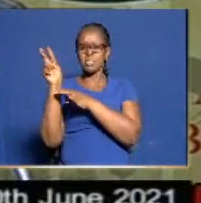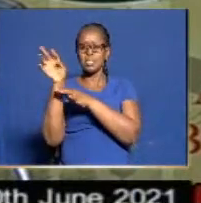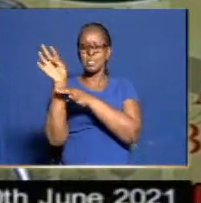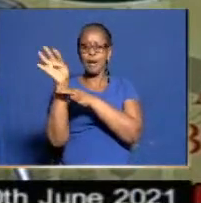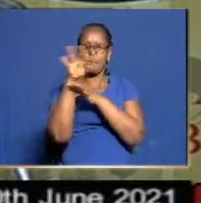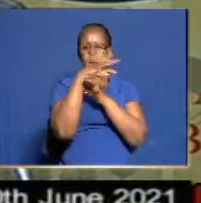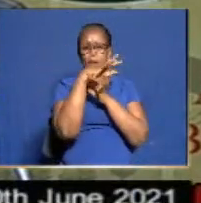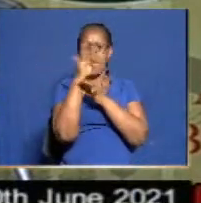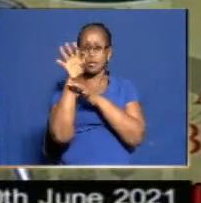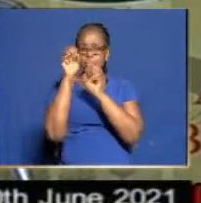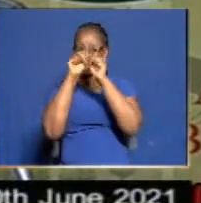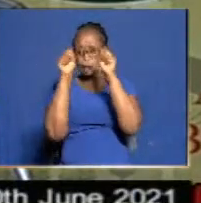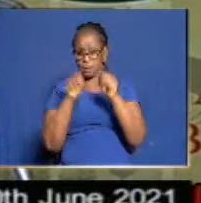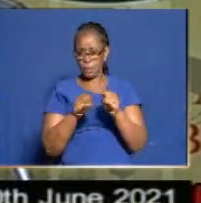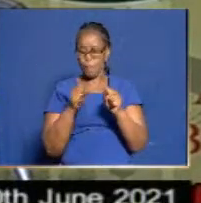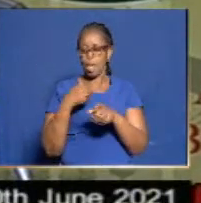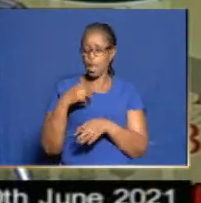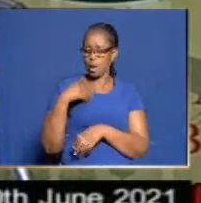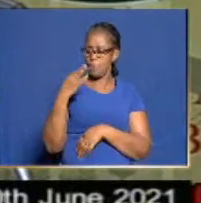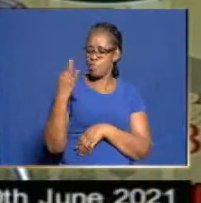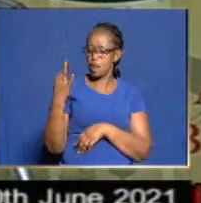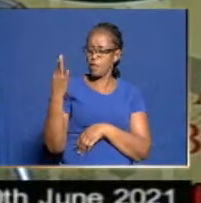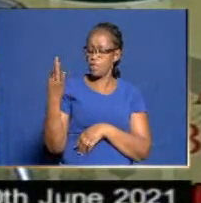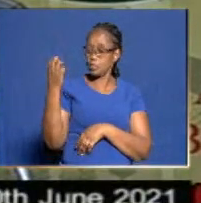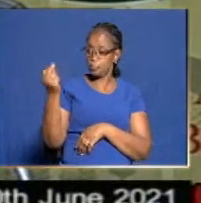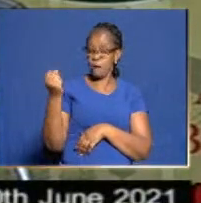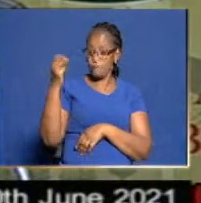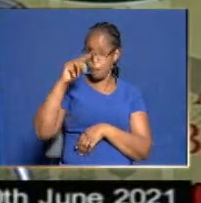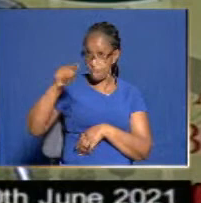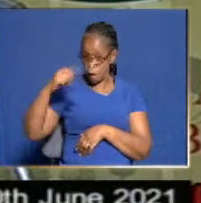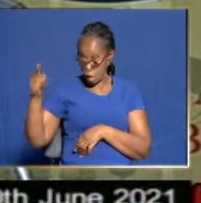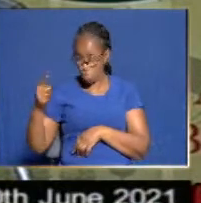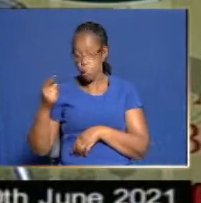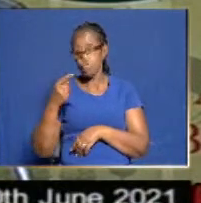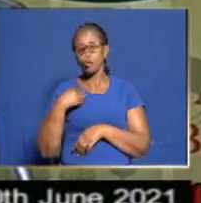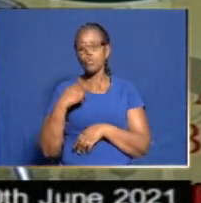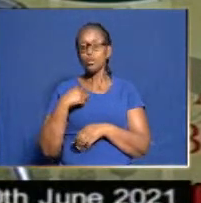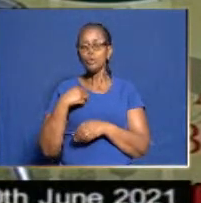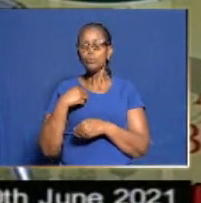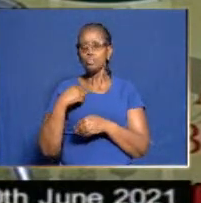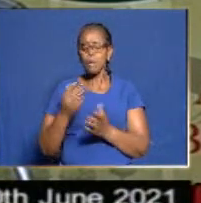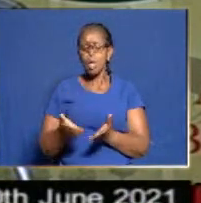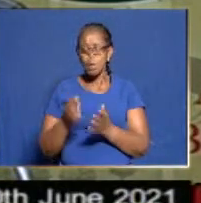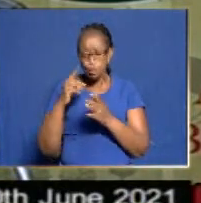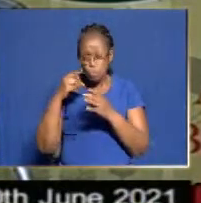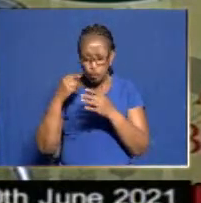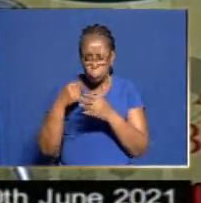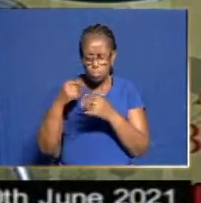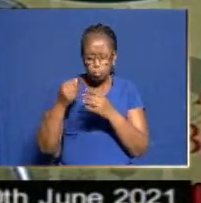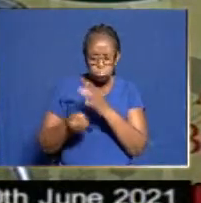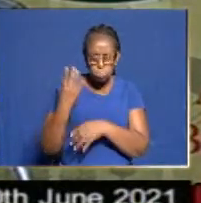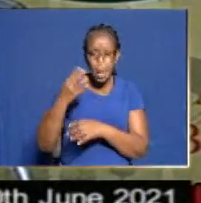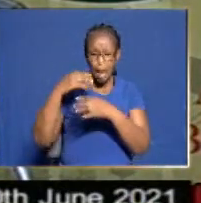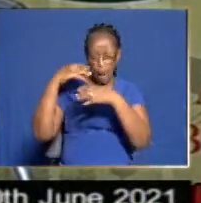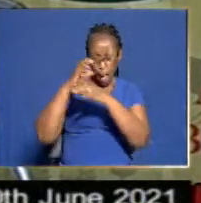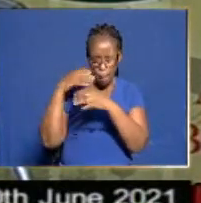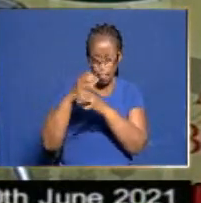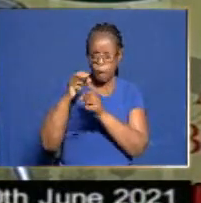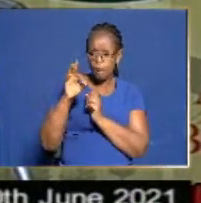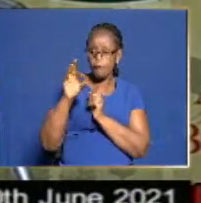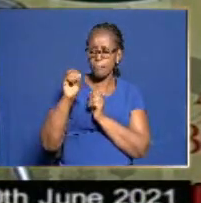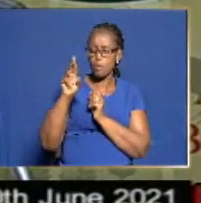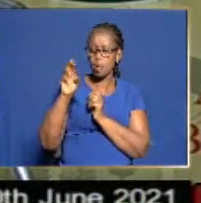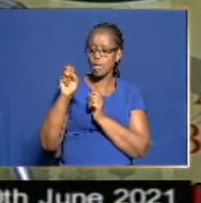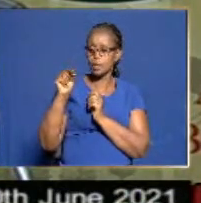and KSH 335 million to equip the National Forensic Laboratory. Mr. Speaker, other